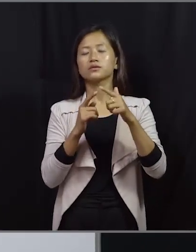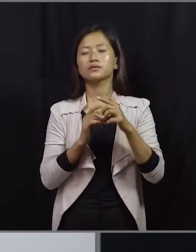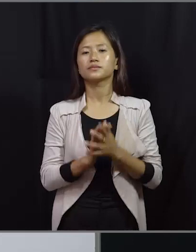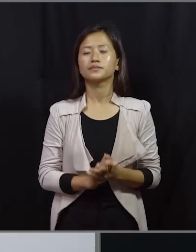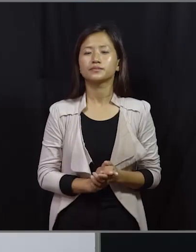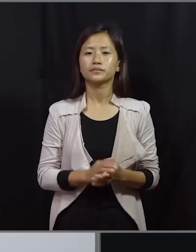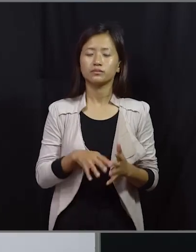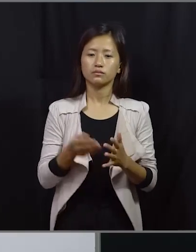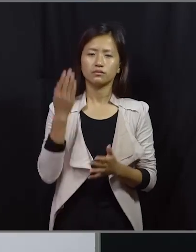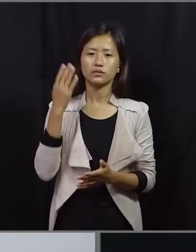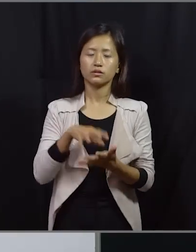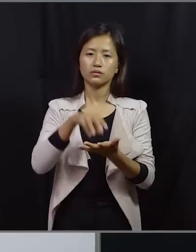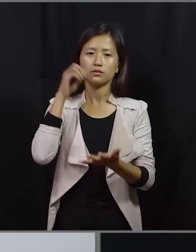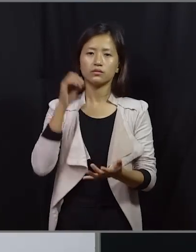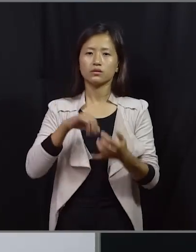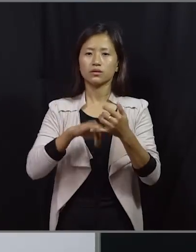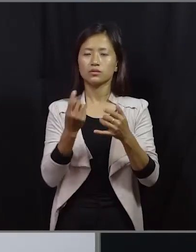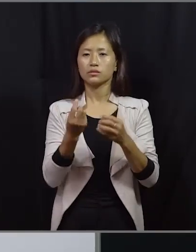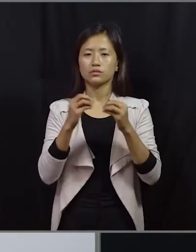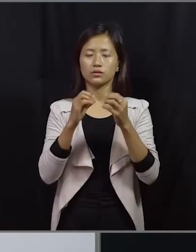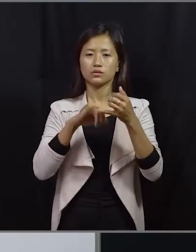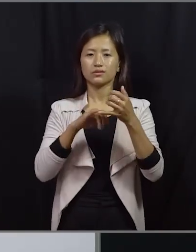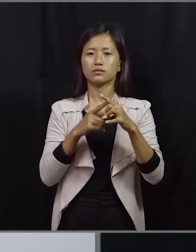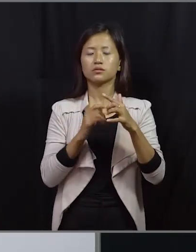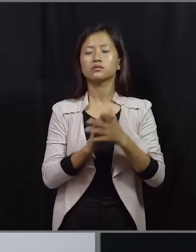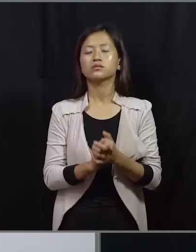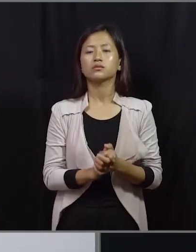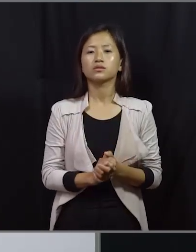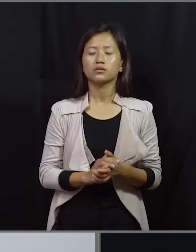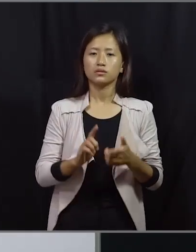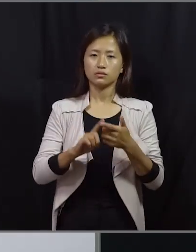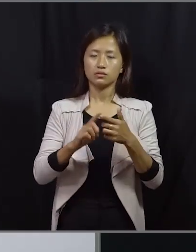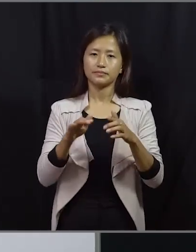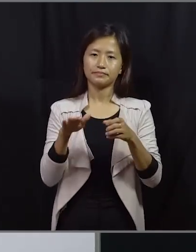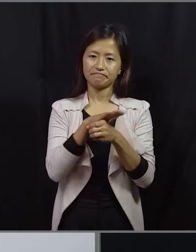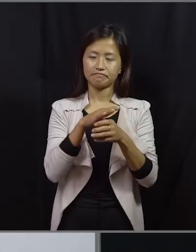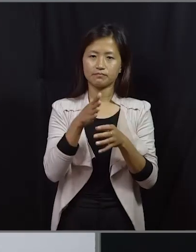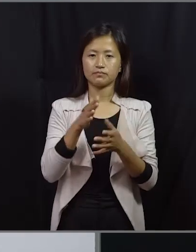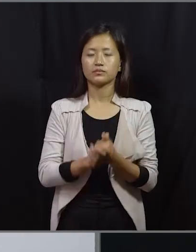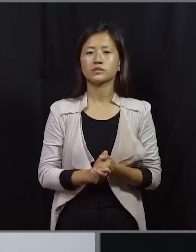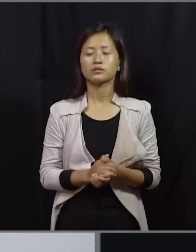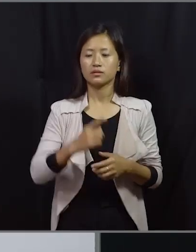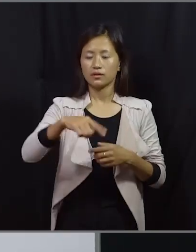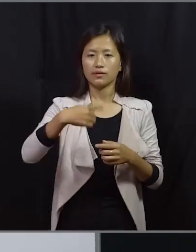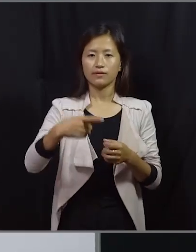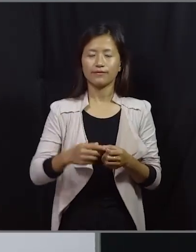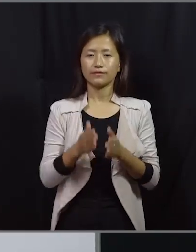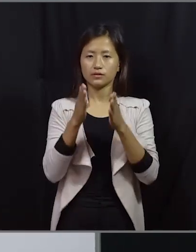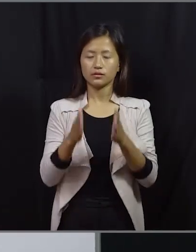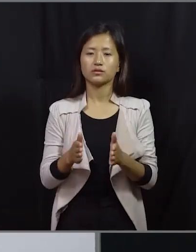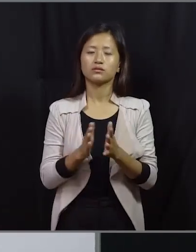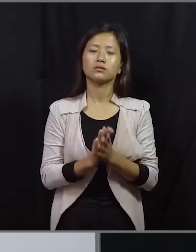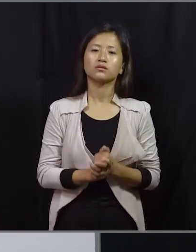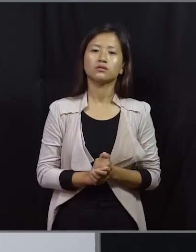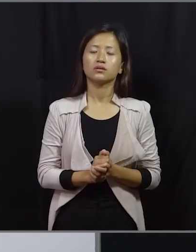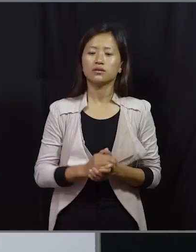Previously, when we learned the subsets, obviously the empty set is a subset of every set, isn't it? And